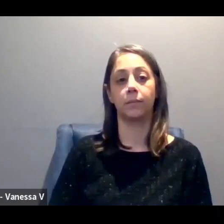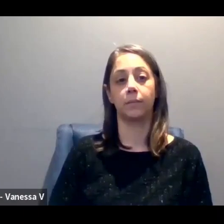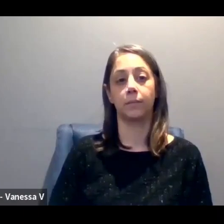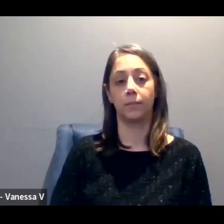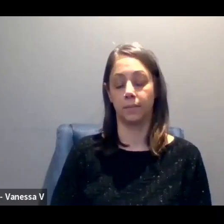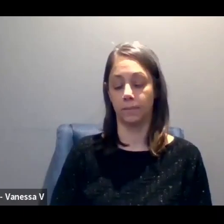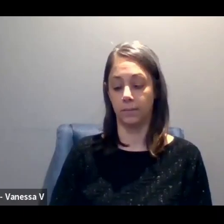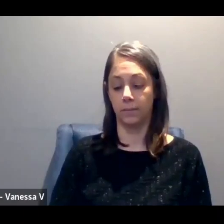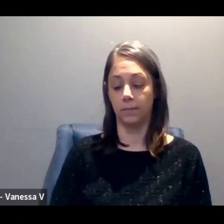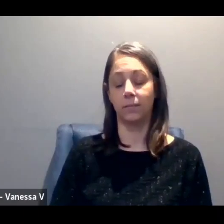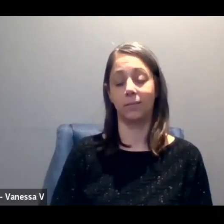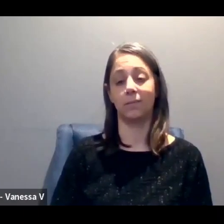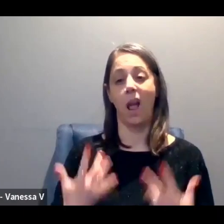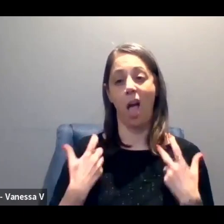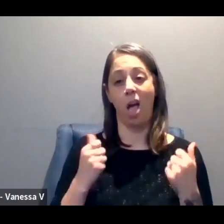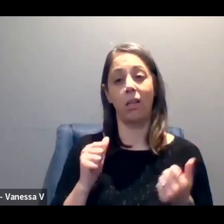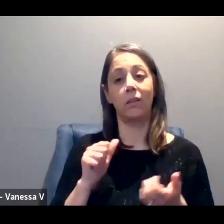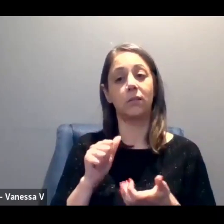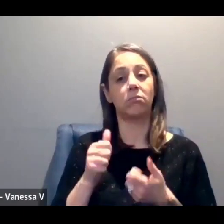Yeah.